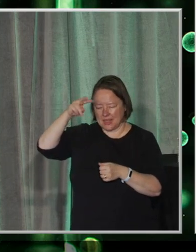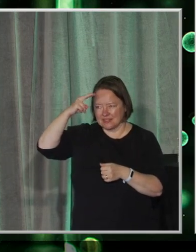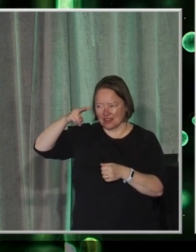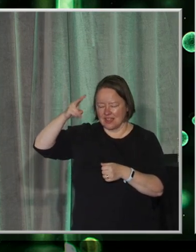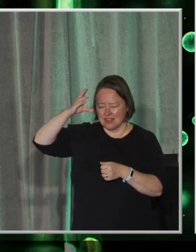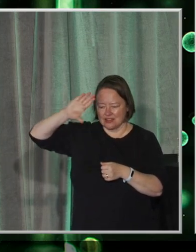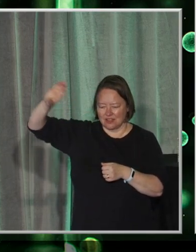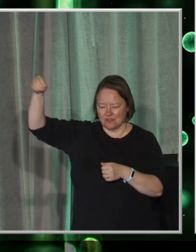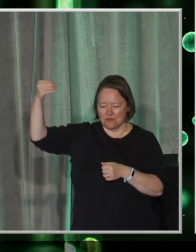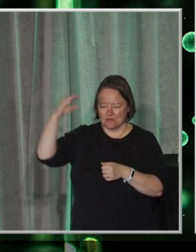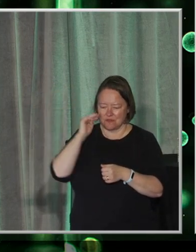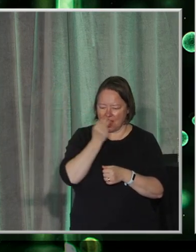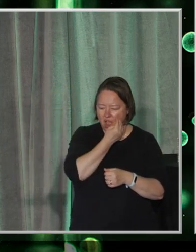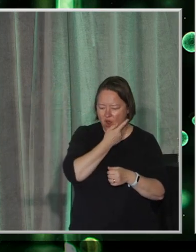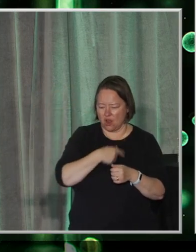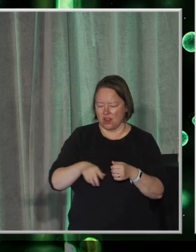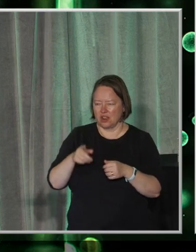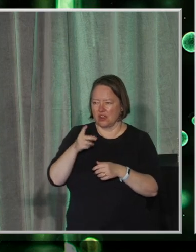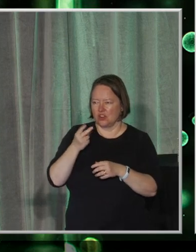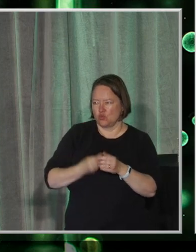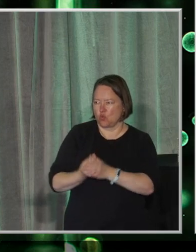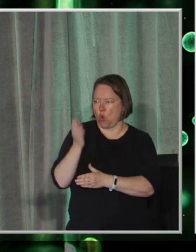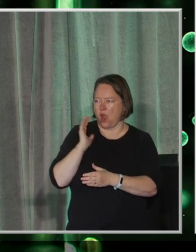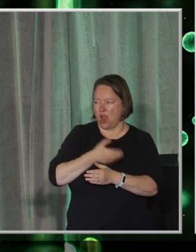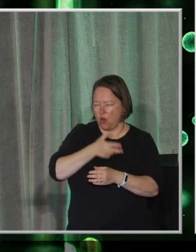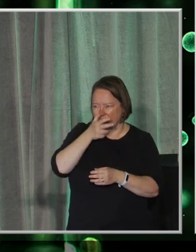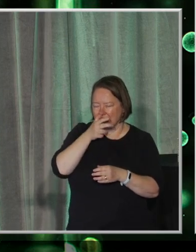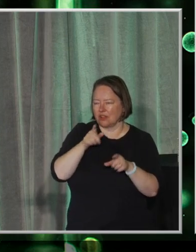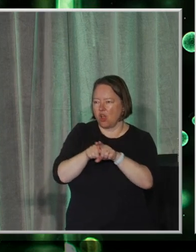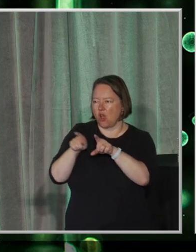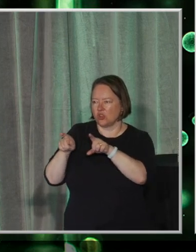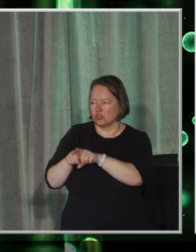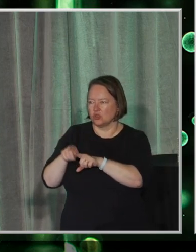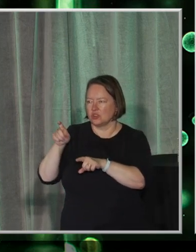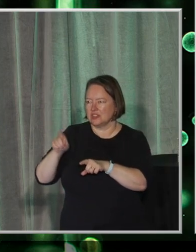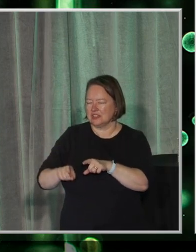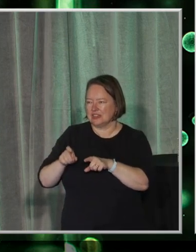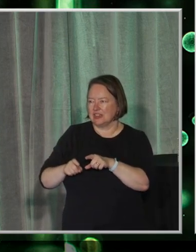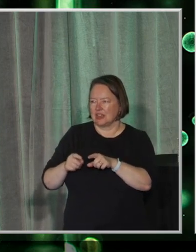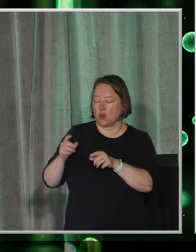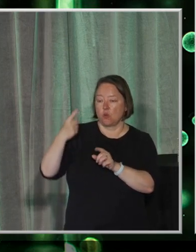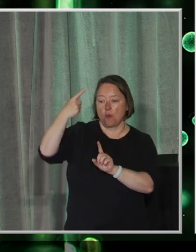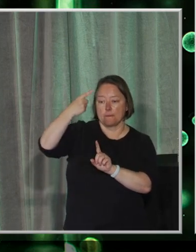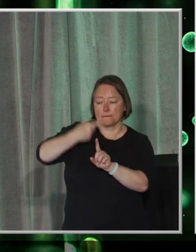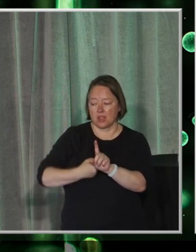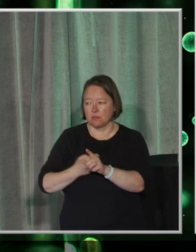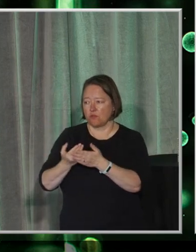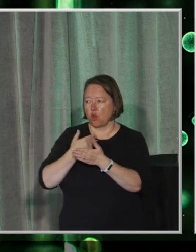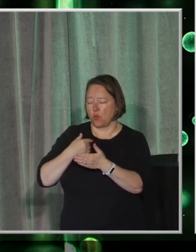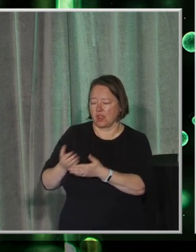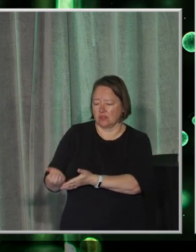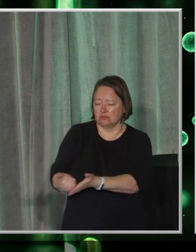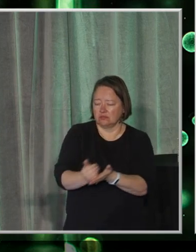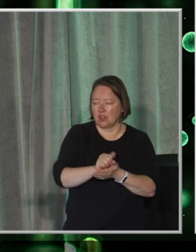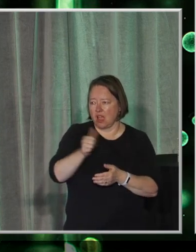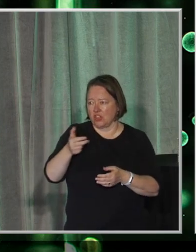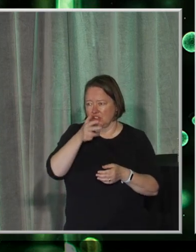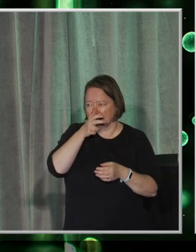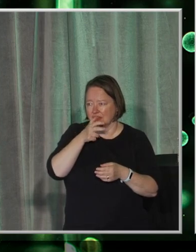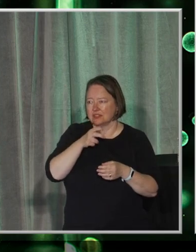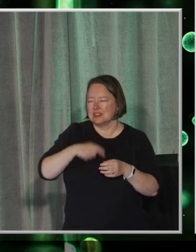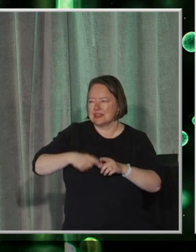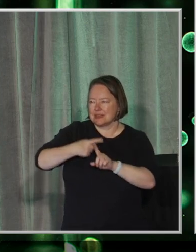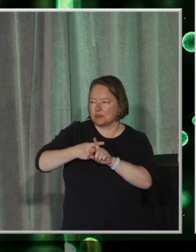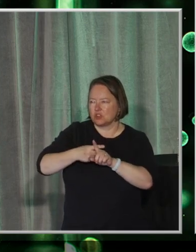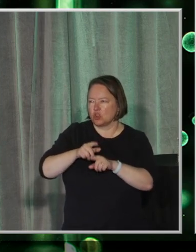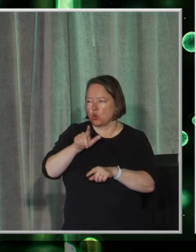serve as potential feeds to grow our insects. And also, we will need over 4 months before we can harvest the adult insects. Temperatures